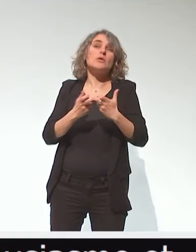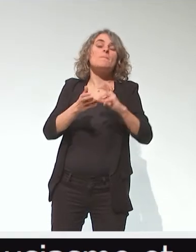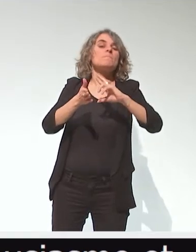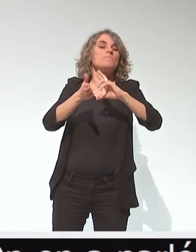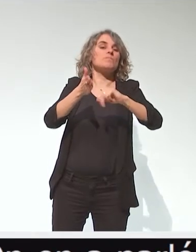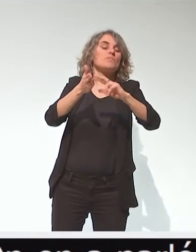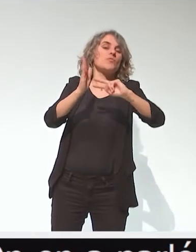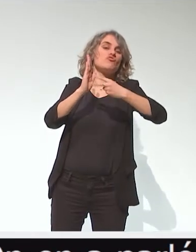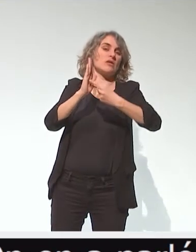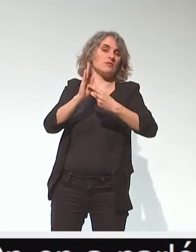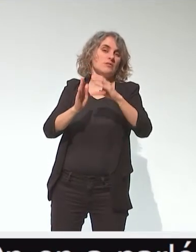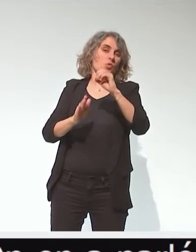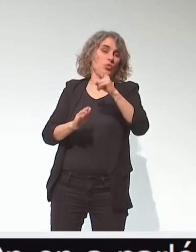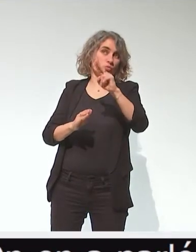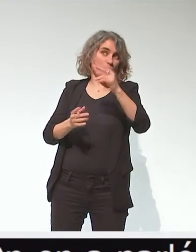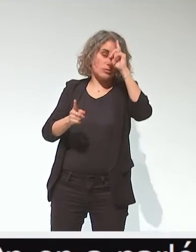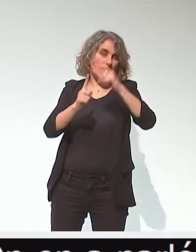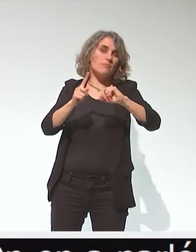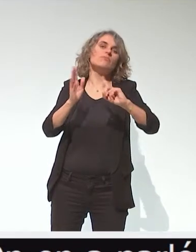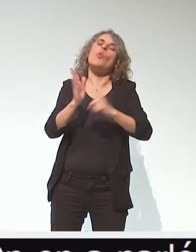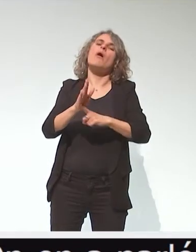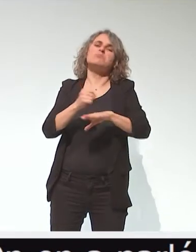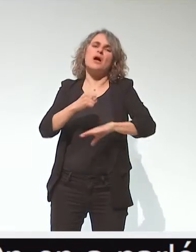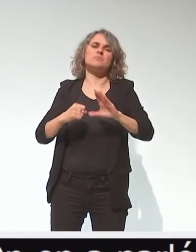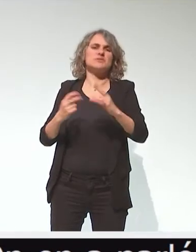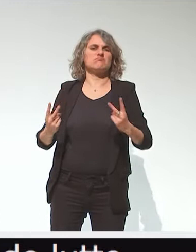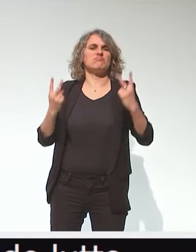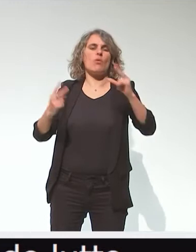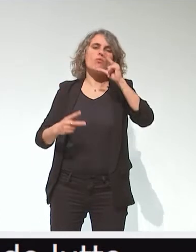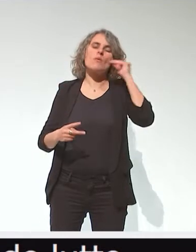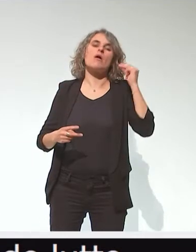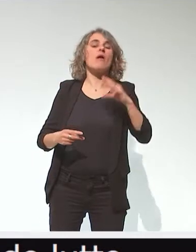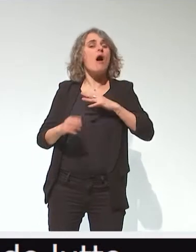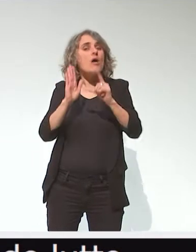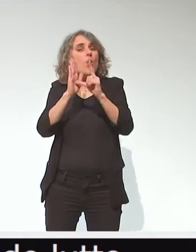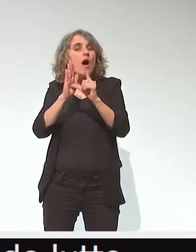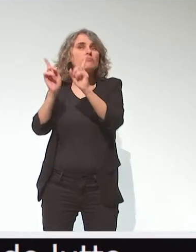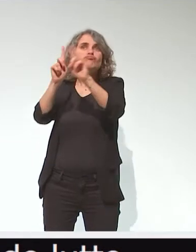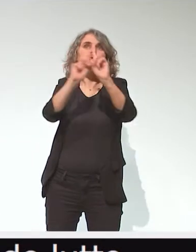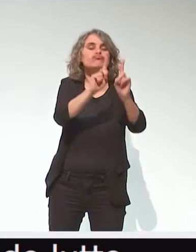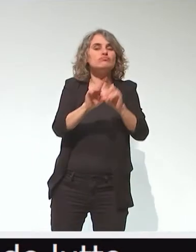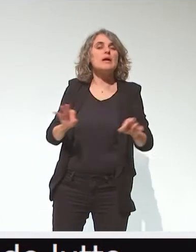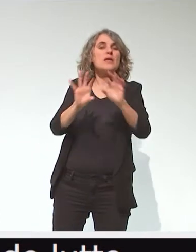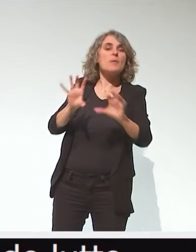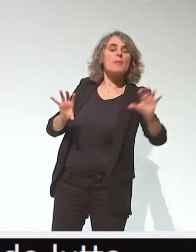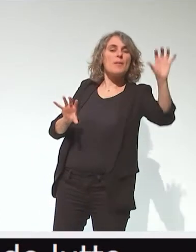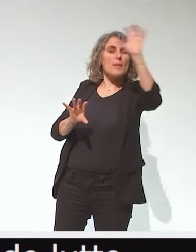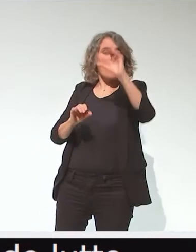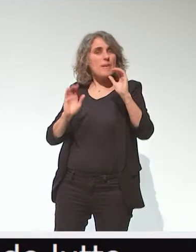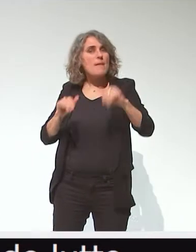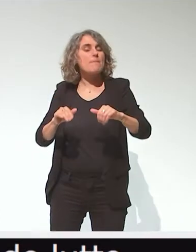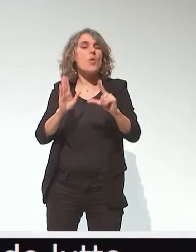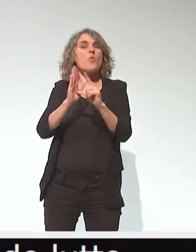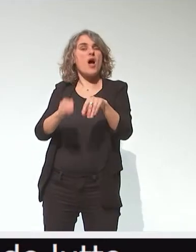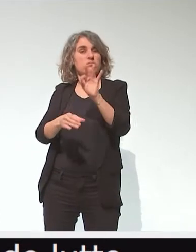rights laws that our states embrace. But have we embraced that sufficiently as the culture of our approach? There are